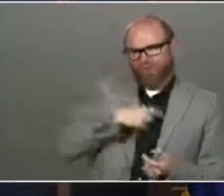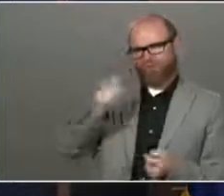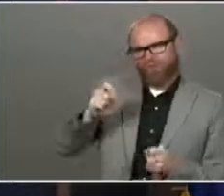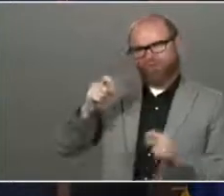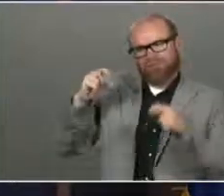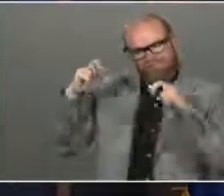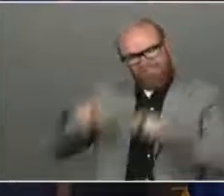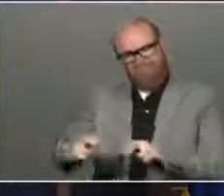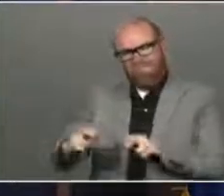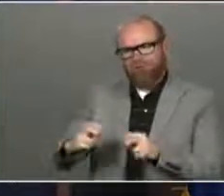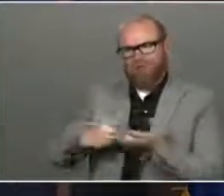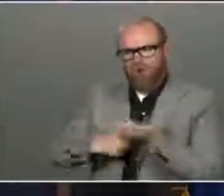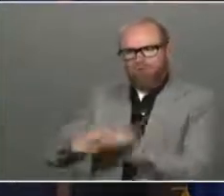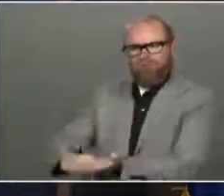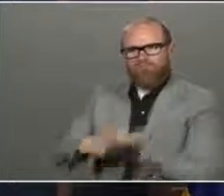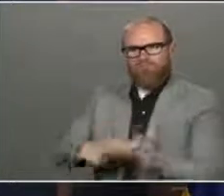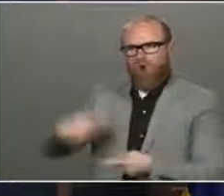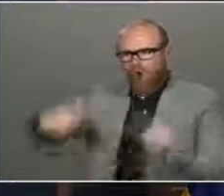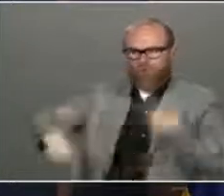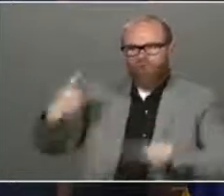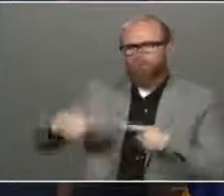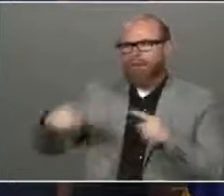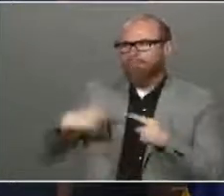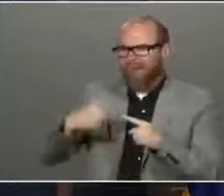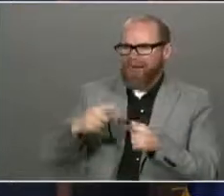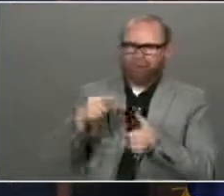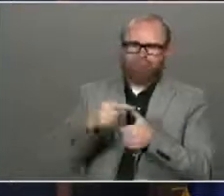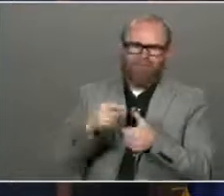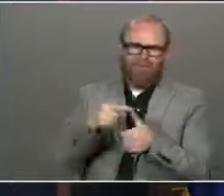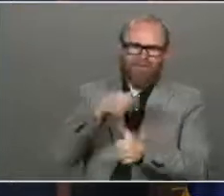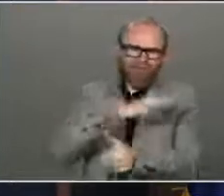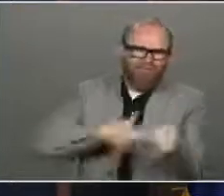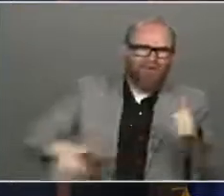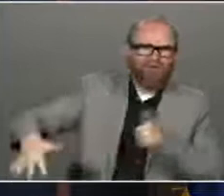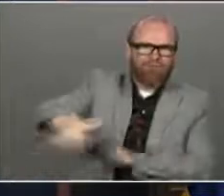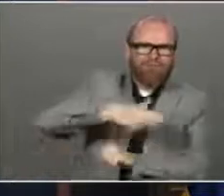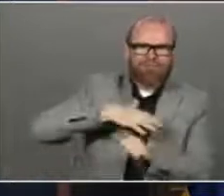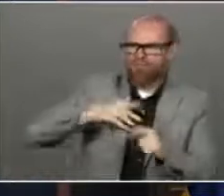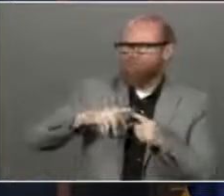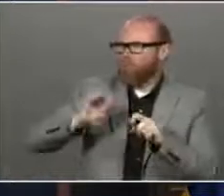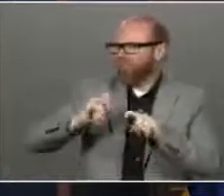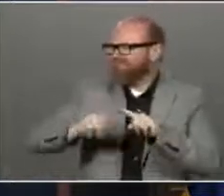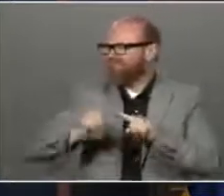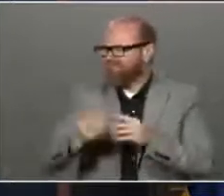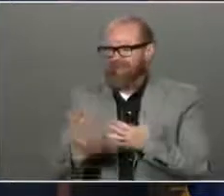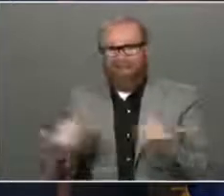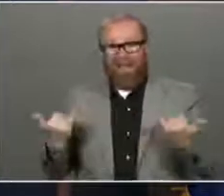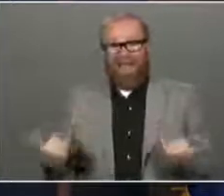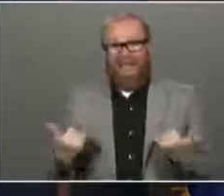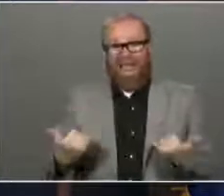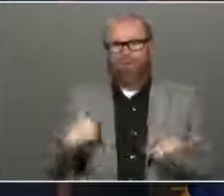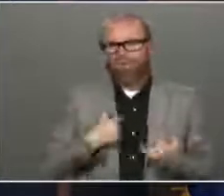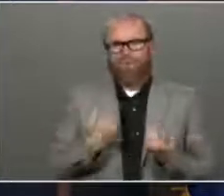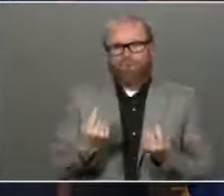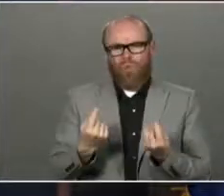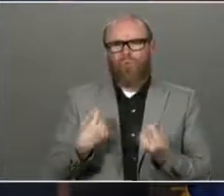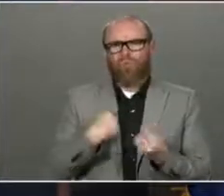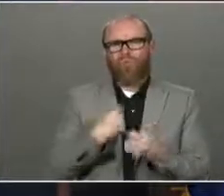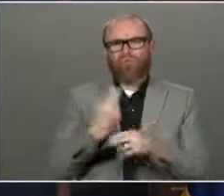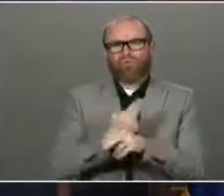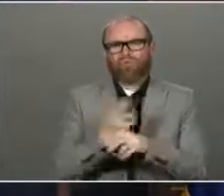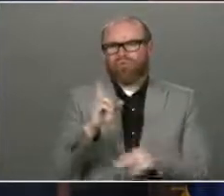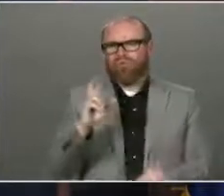about the environment. We should be having those arguments here, but instead we're going to try to weaponize these rating